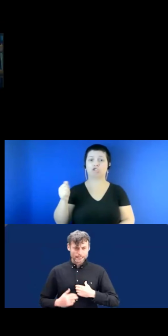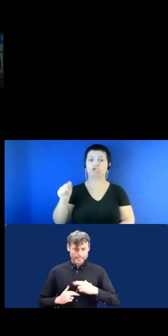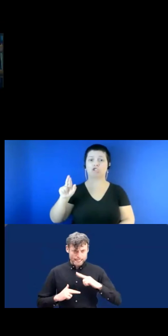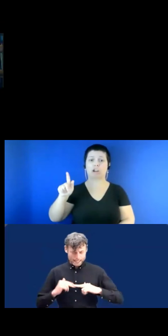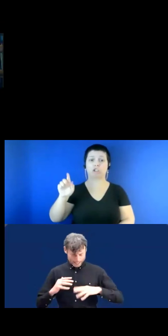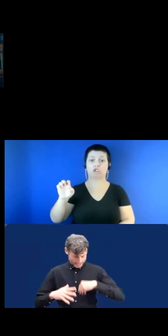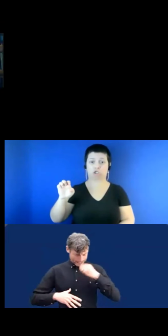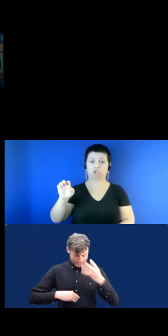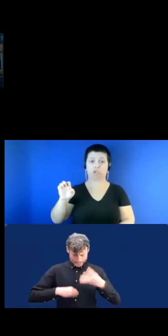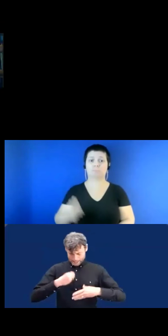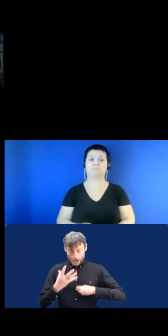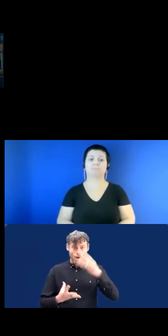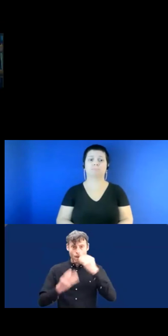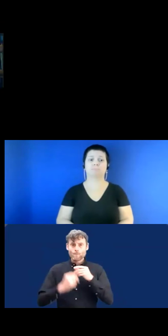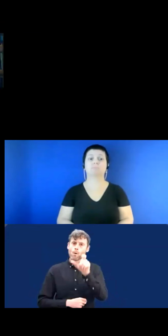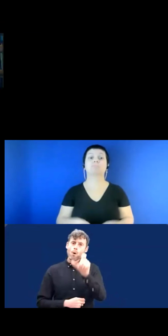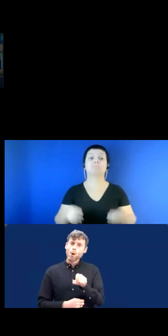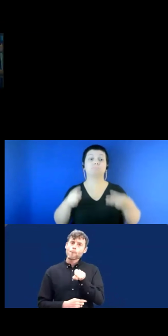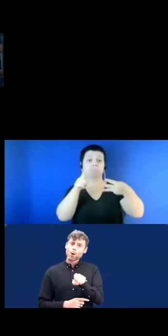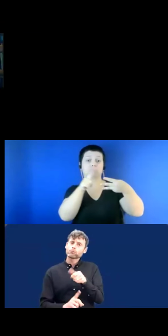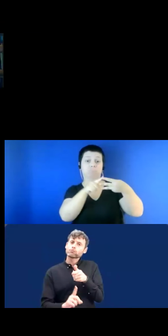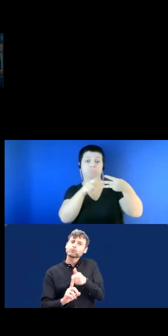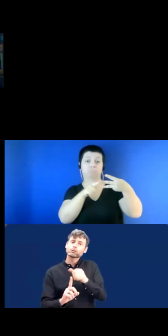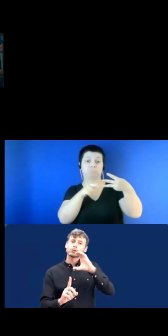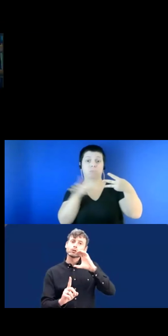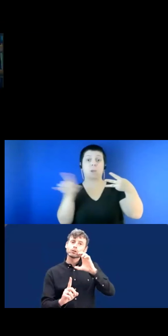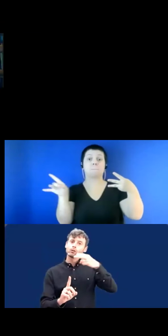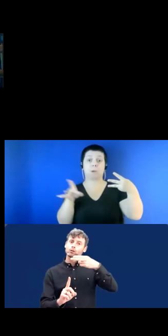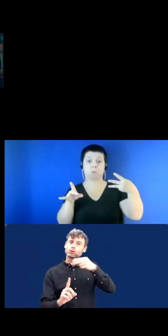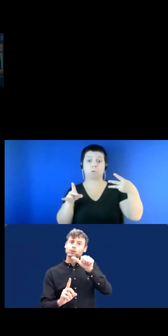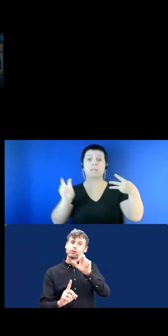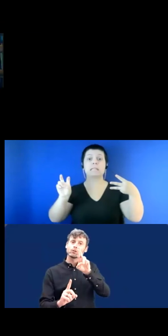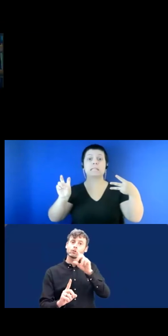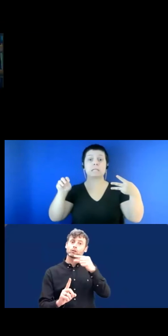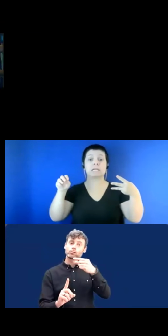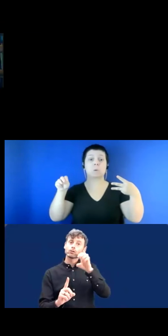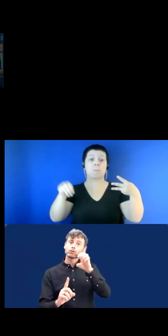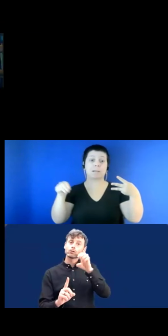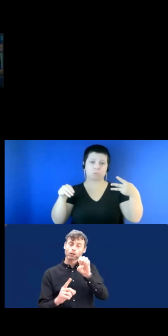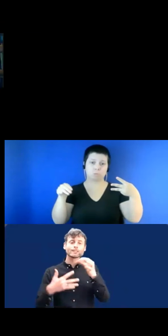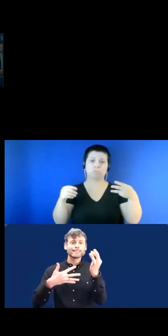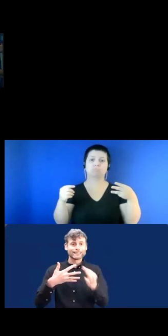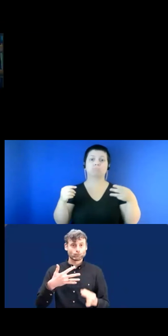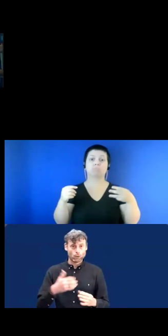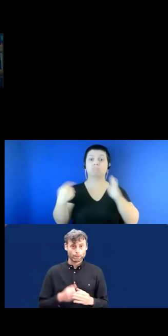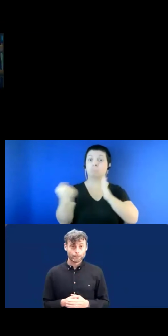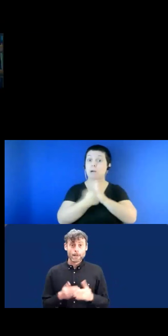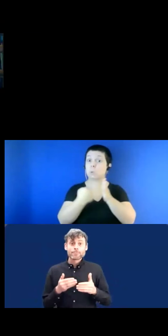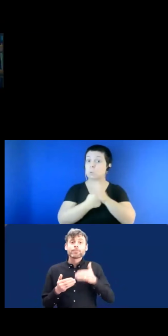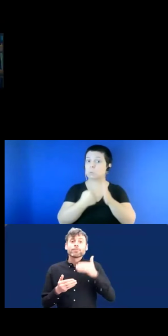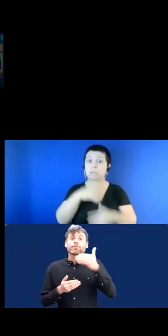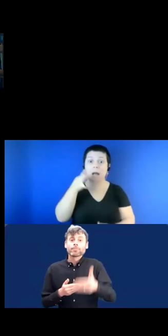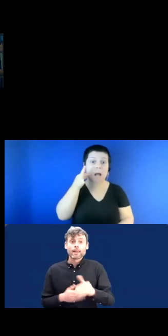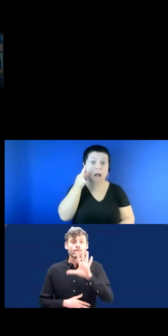After these 3 presentations, you have 5 minutes for asking questions live online. We have